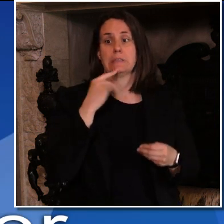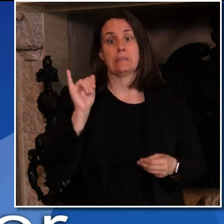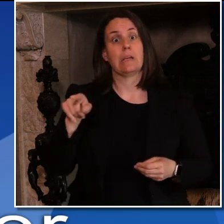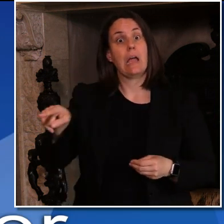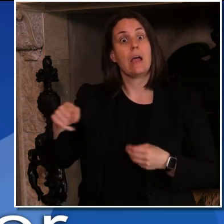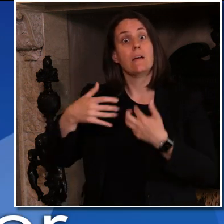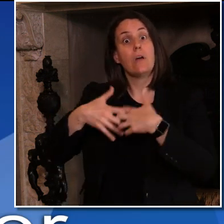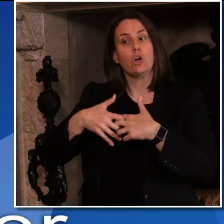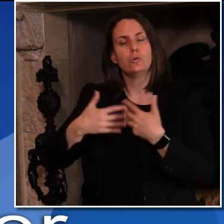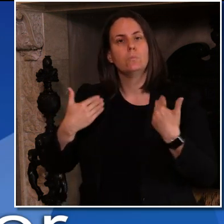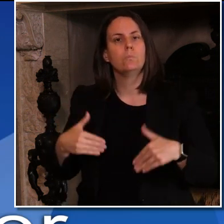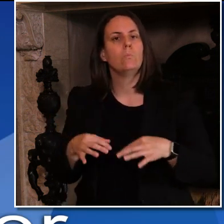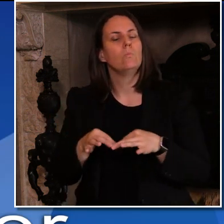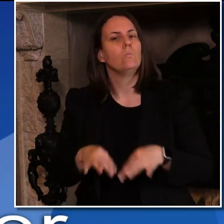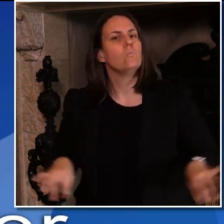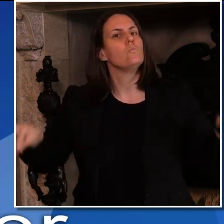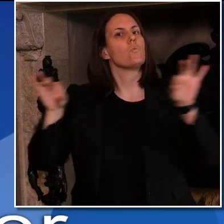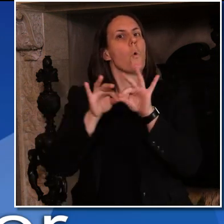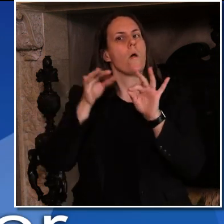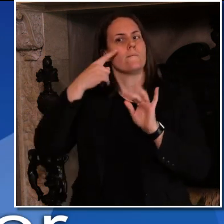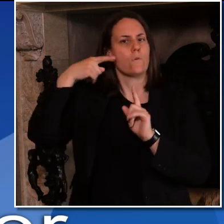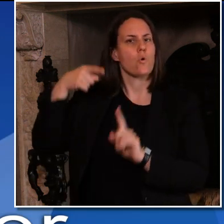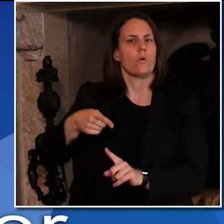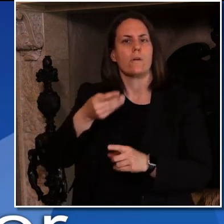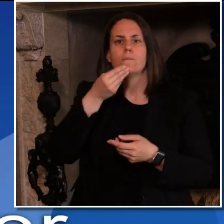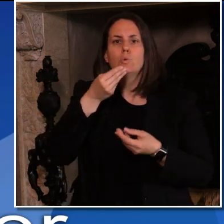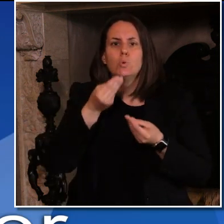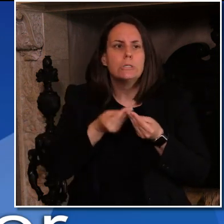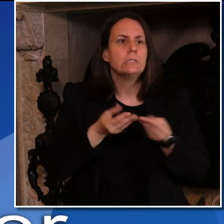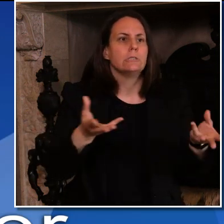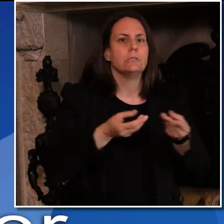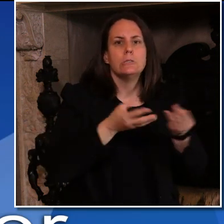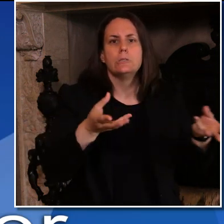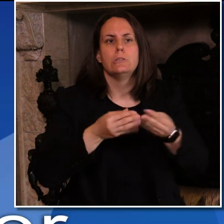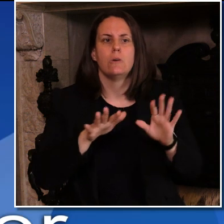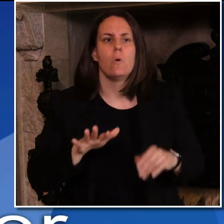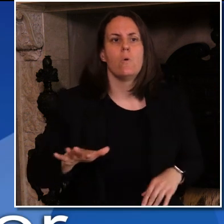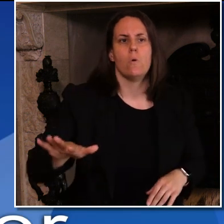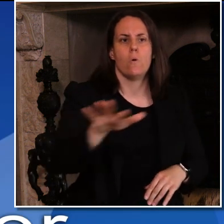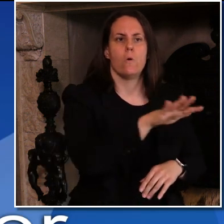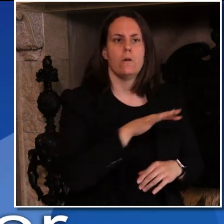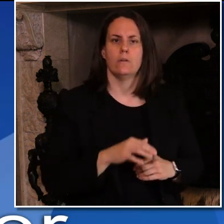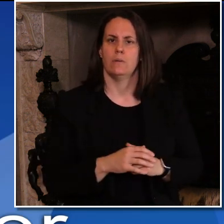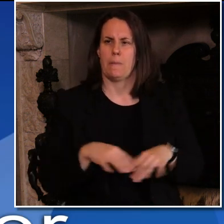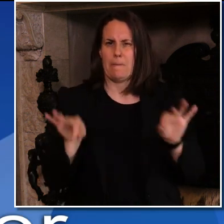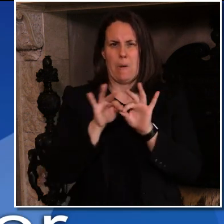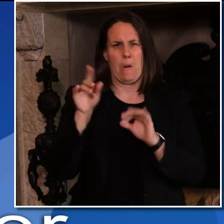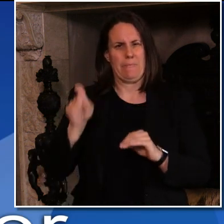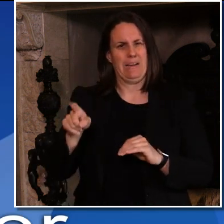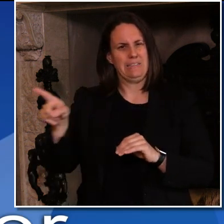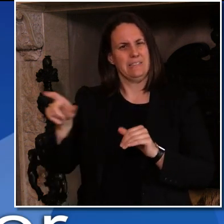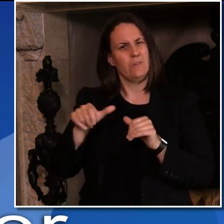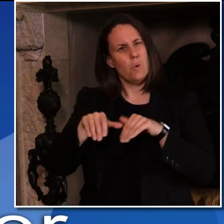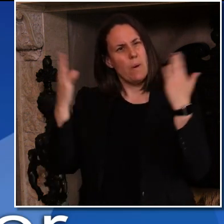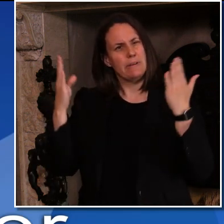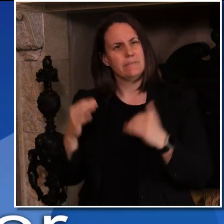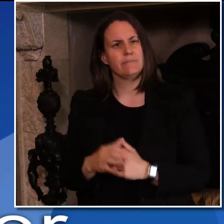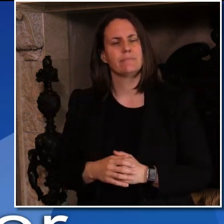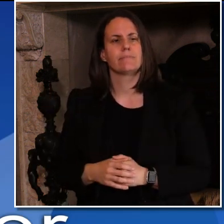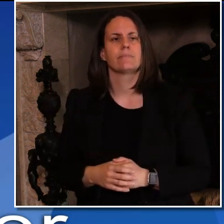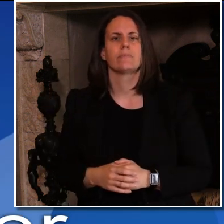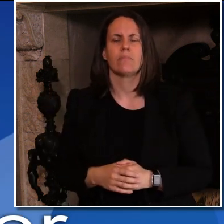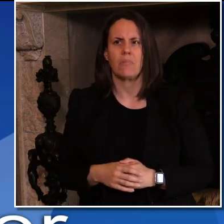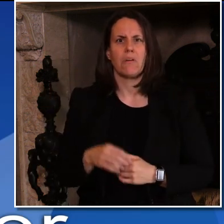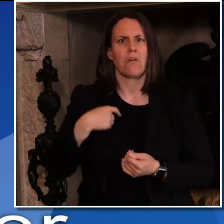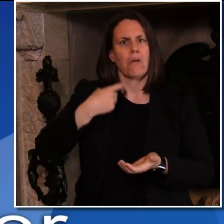open. However, as we've seen, those have been kind of some hotspots for cases here in Wisconsin. I just